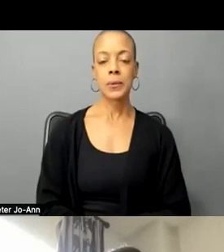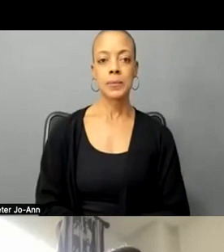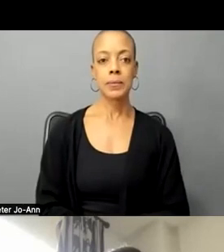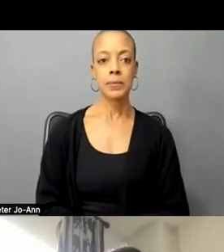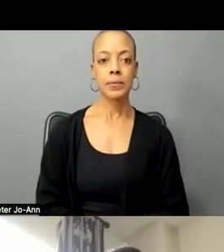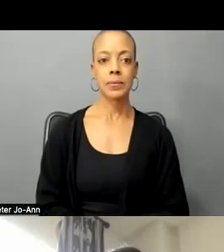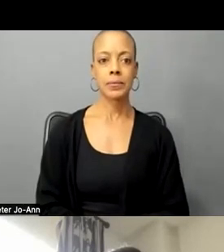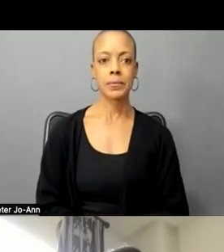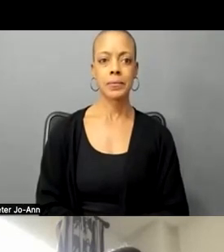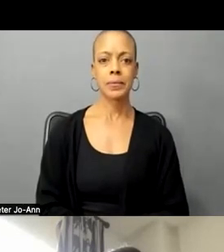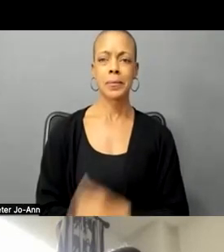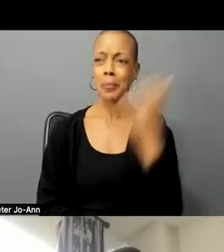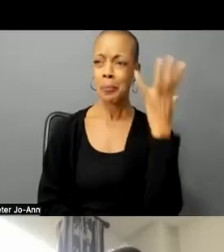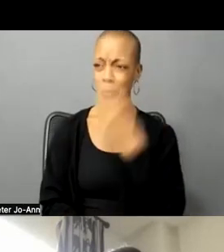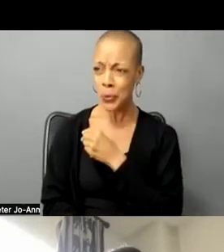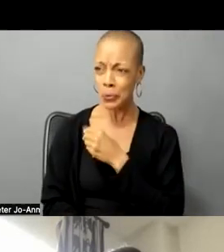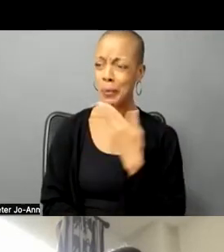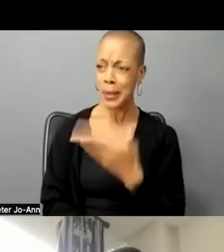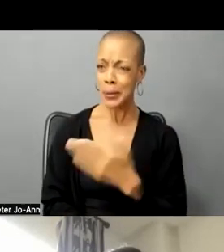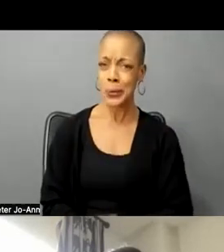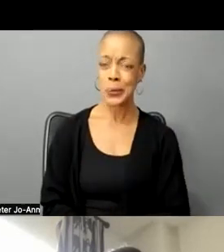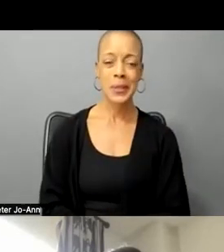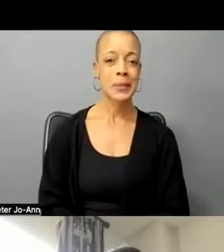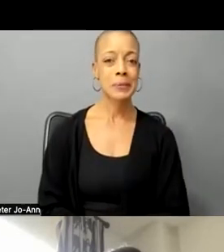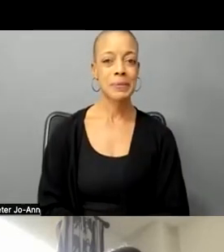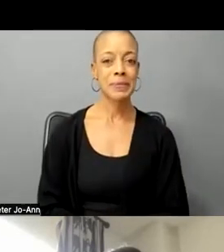so beautifully said. Thank you for sharing that, Jennifer. Yeah.